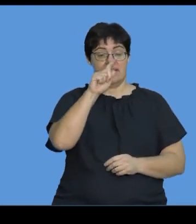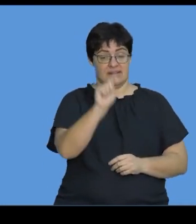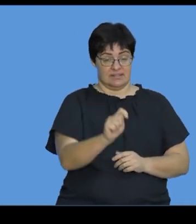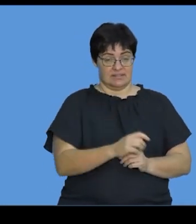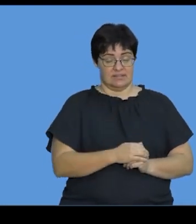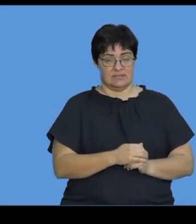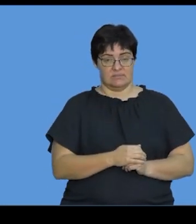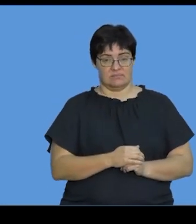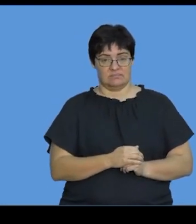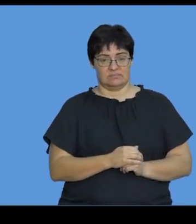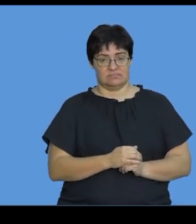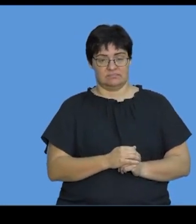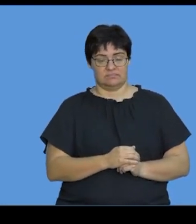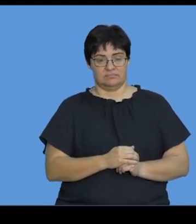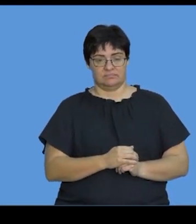messy.